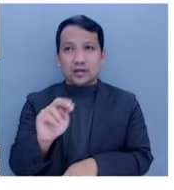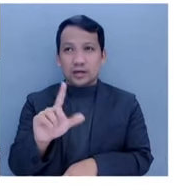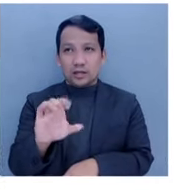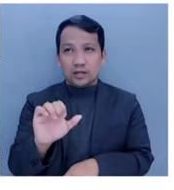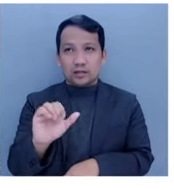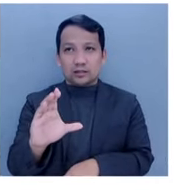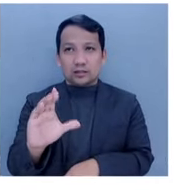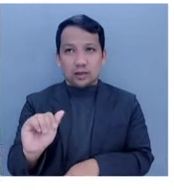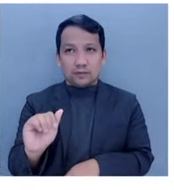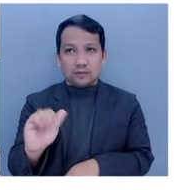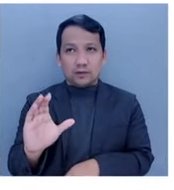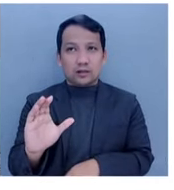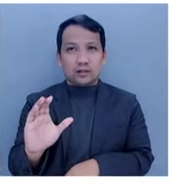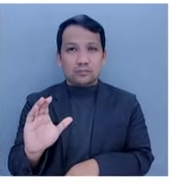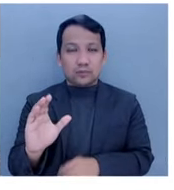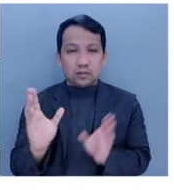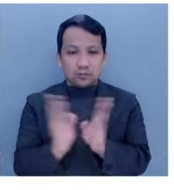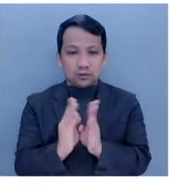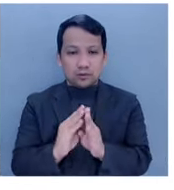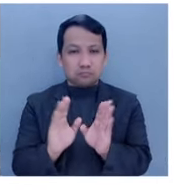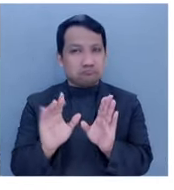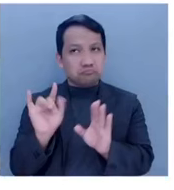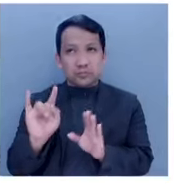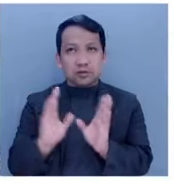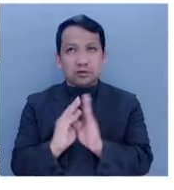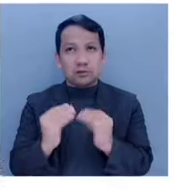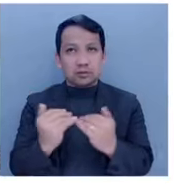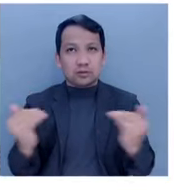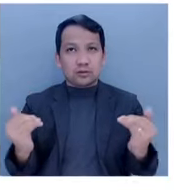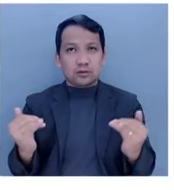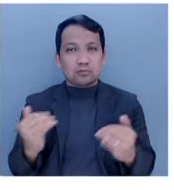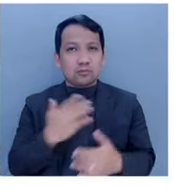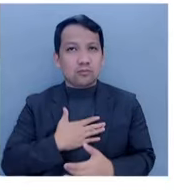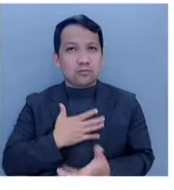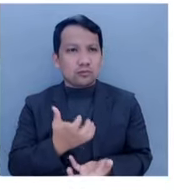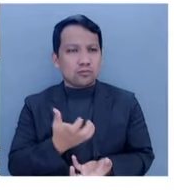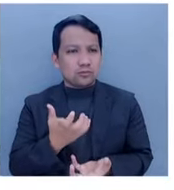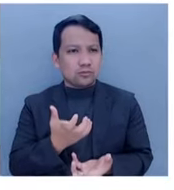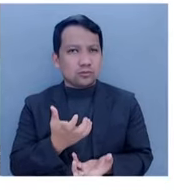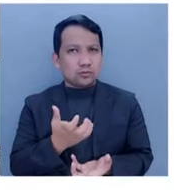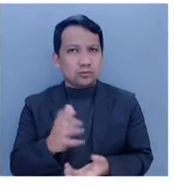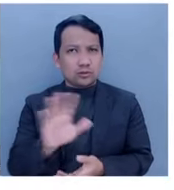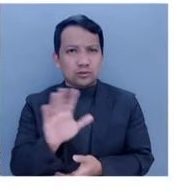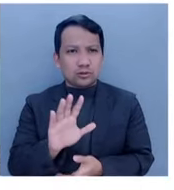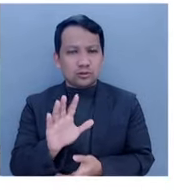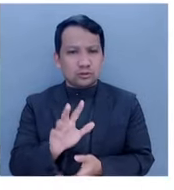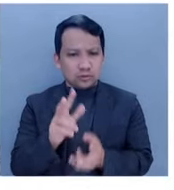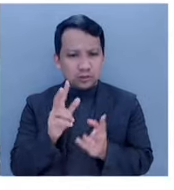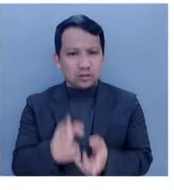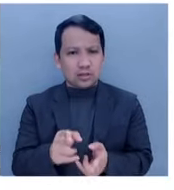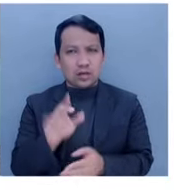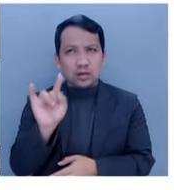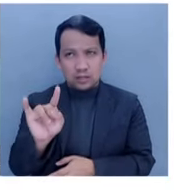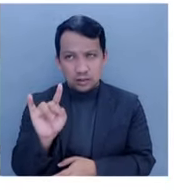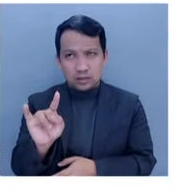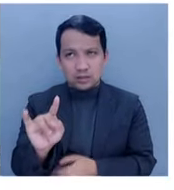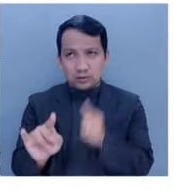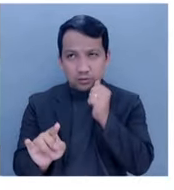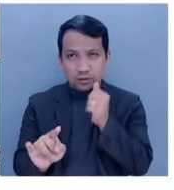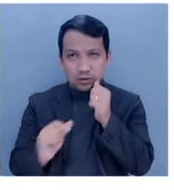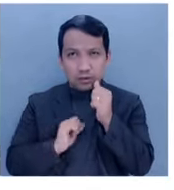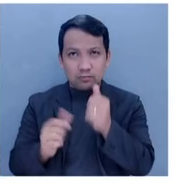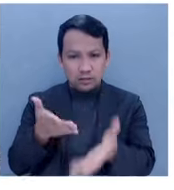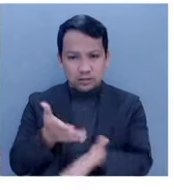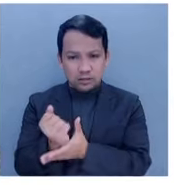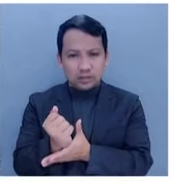a press conference. At the moment it doesn't go according to your wishes, you shouldn't cut the press conference. The media and the girls have the right